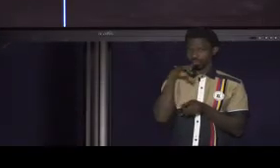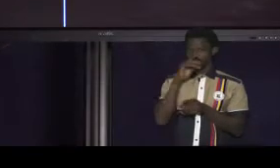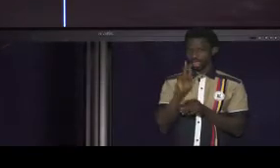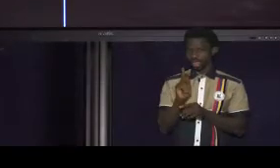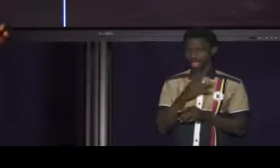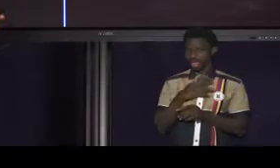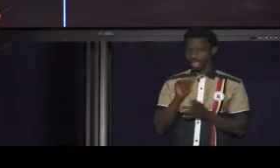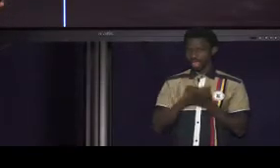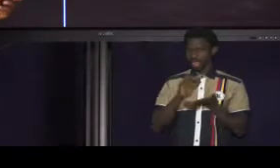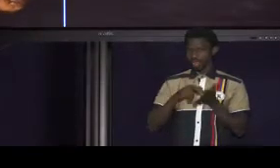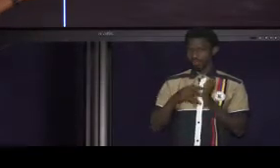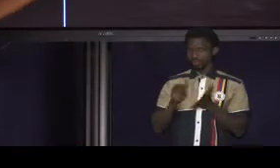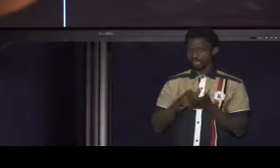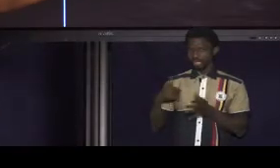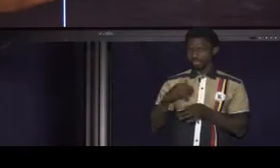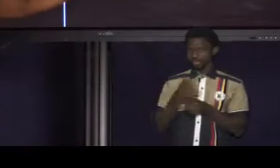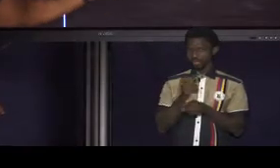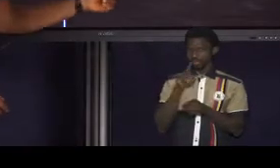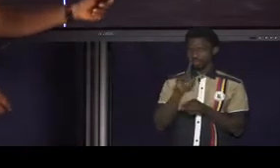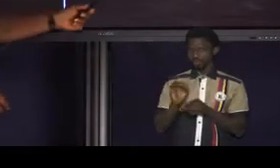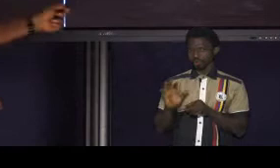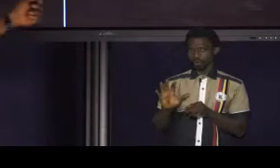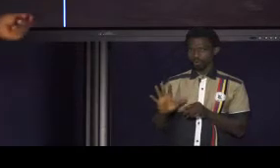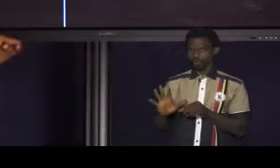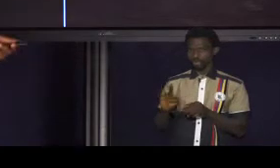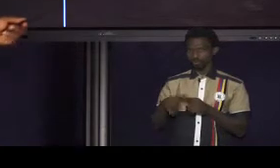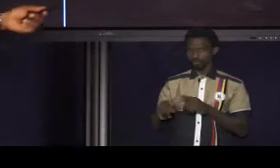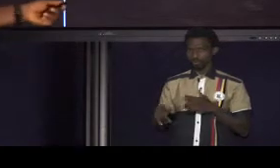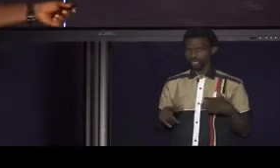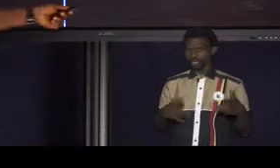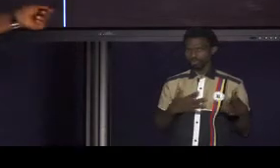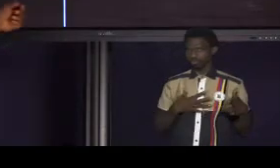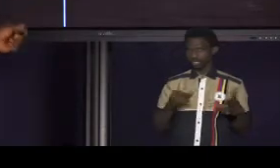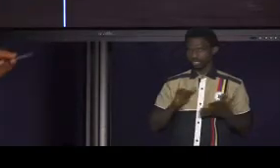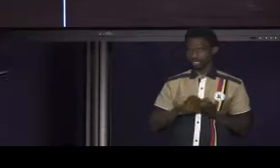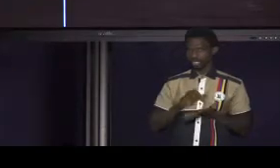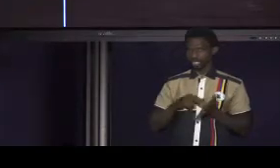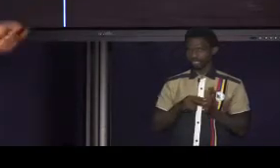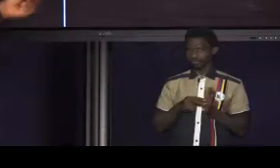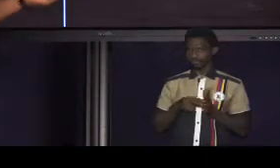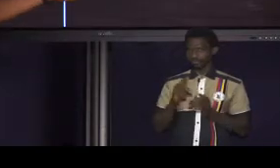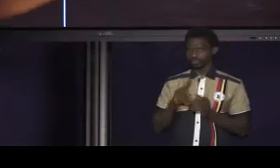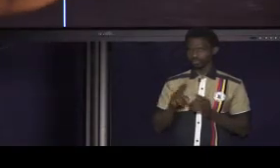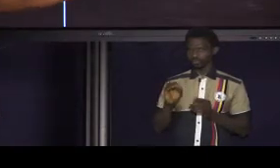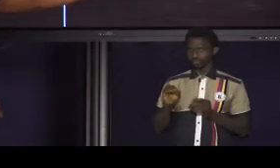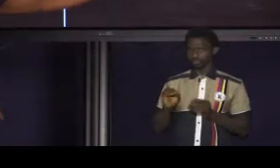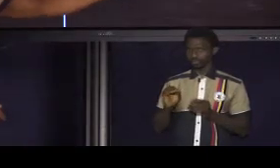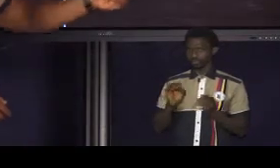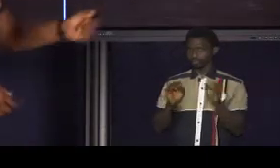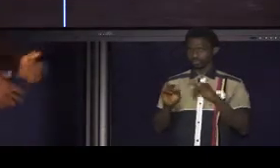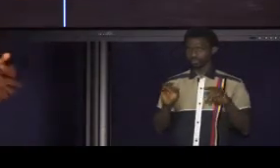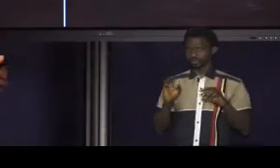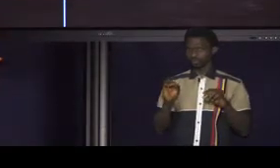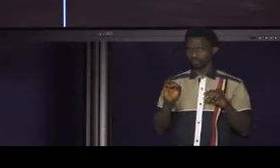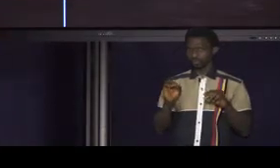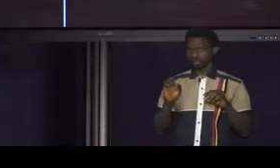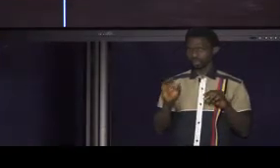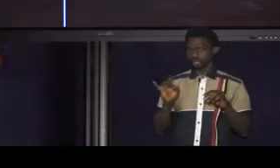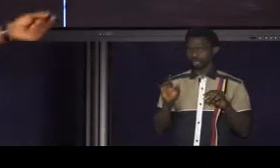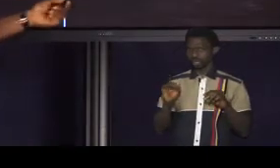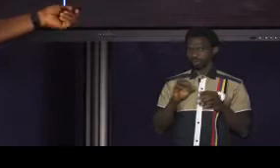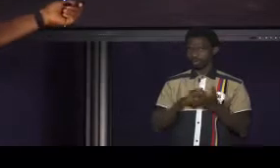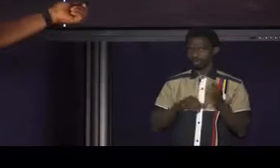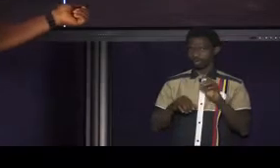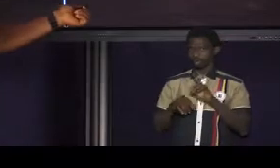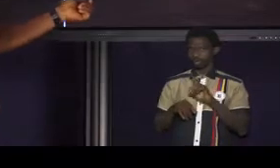K, and that means that we take 105 to the left, and that is 180 minus